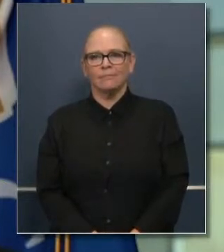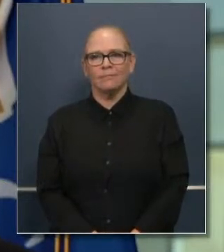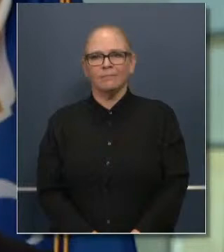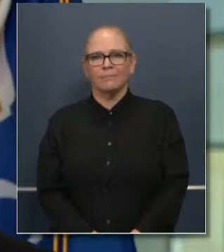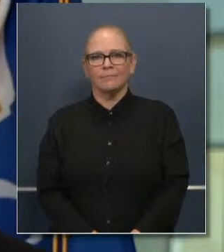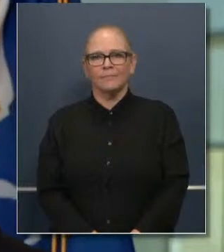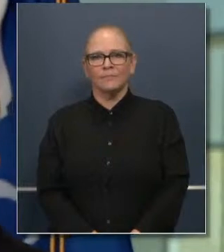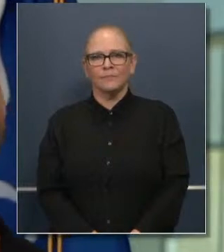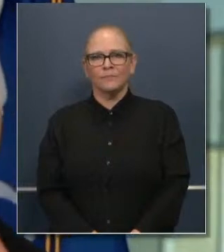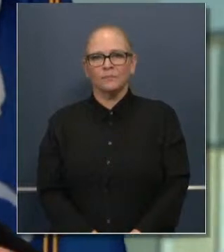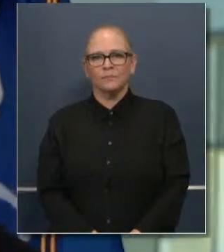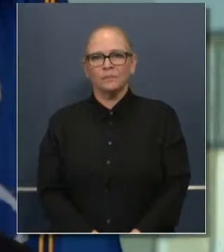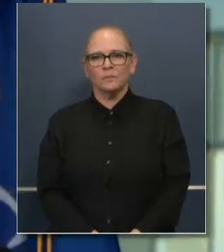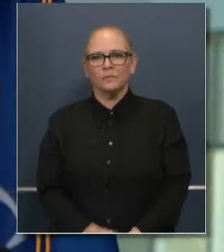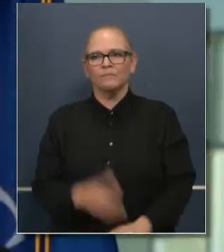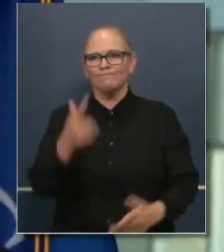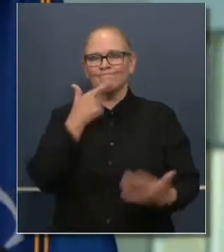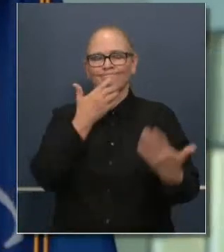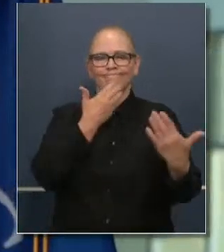Thank you, Governor.